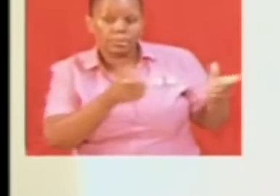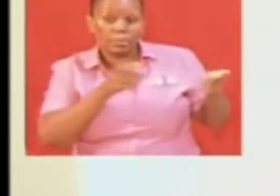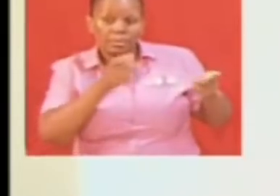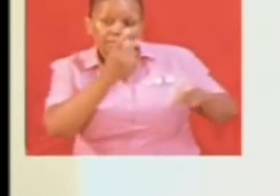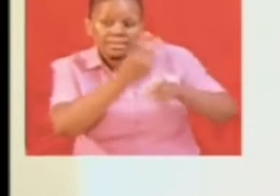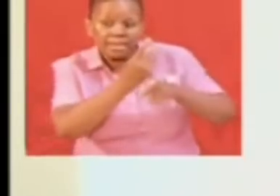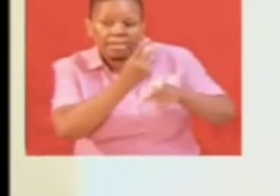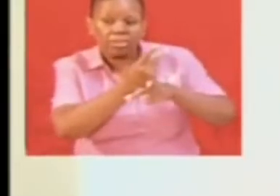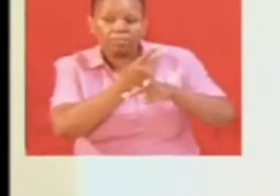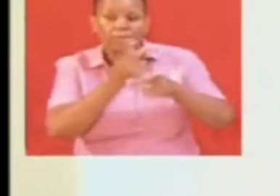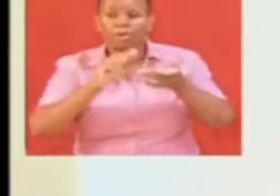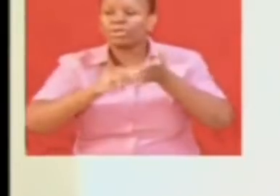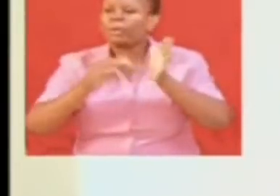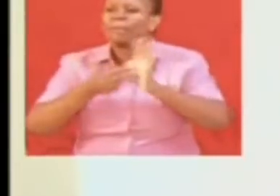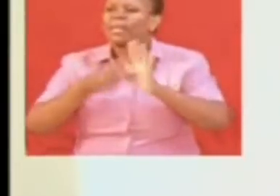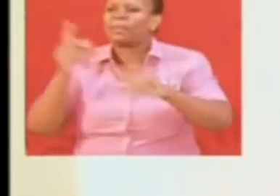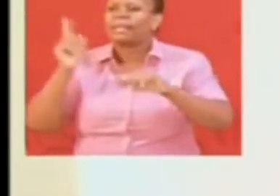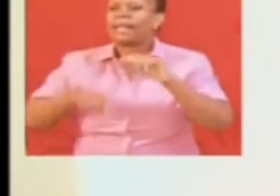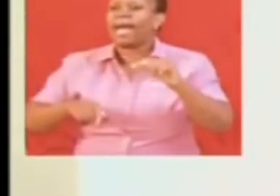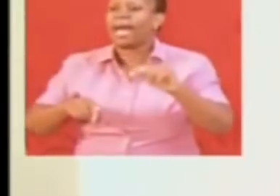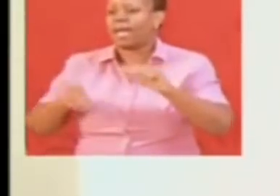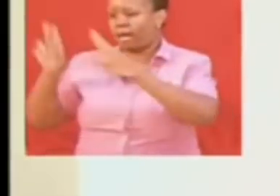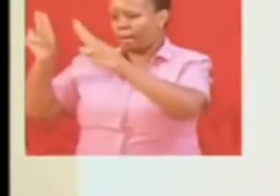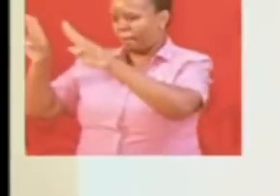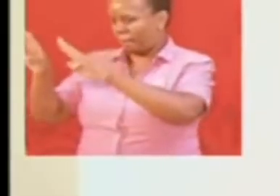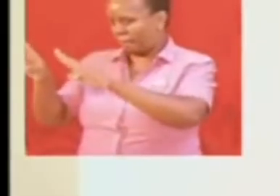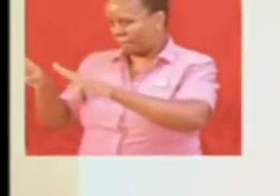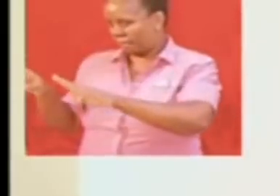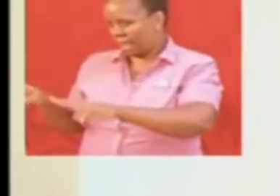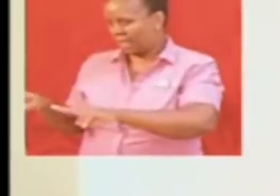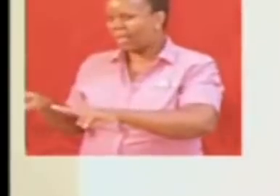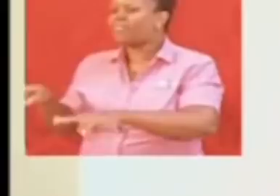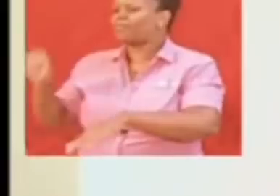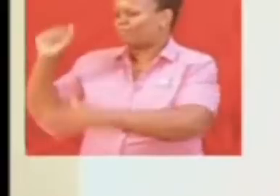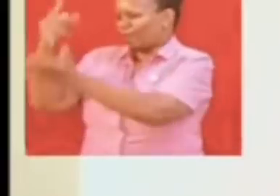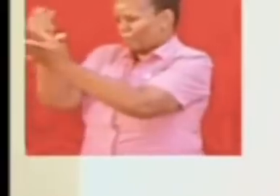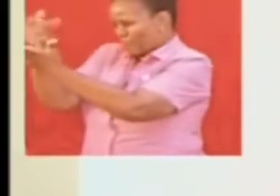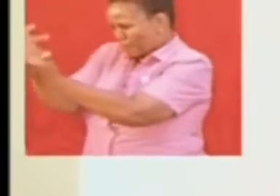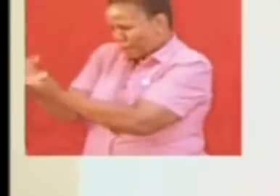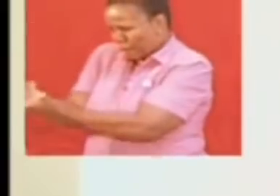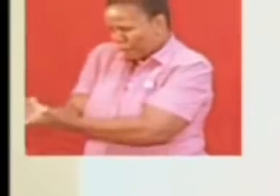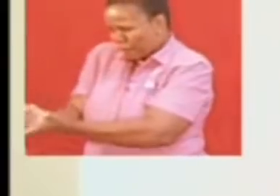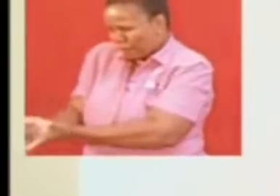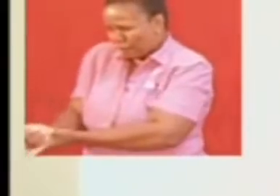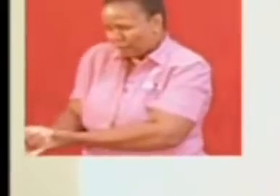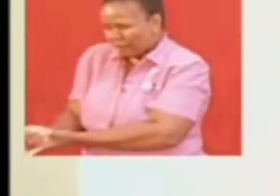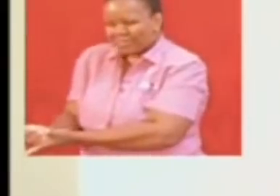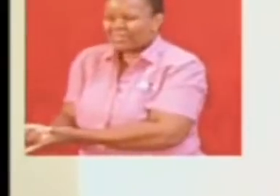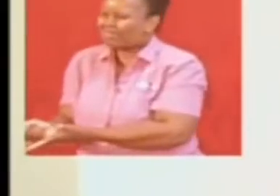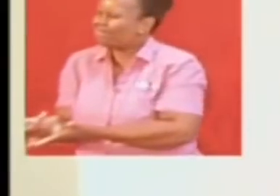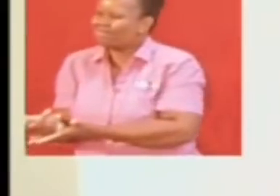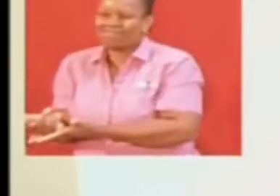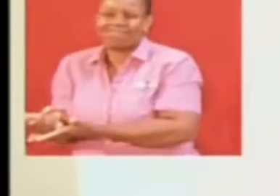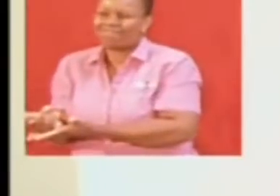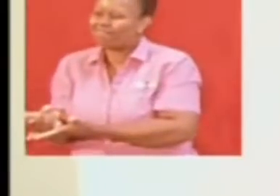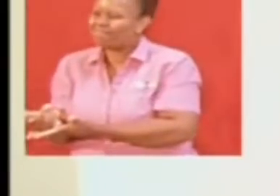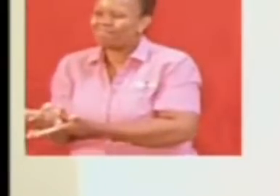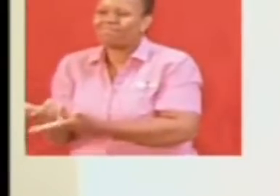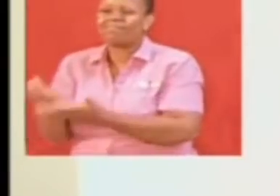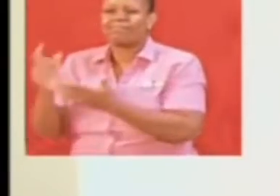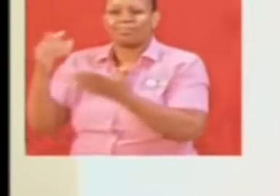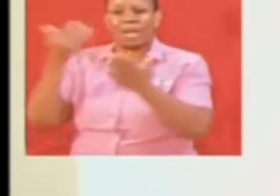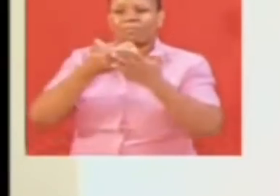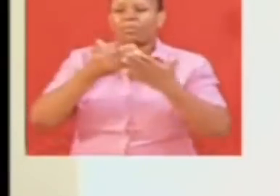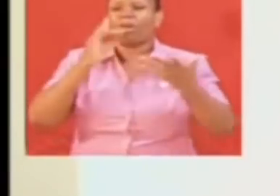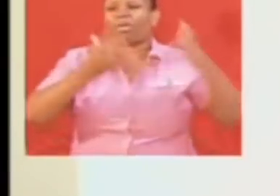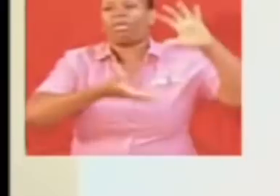the accommodation that's available for that. And that allows us to bring in more people at any one time. So with